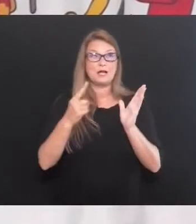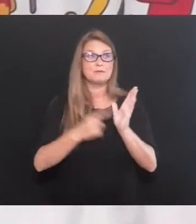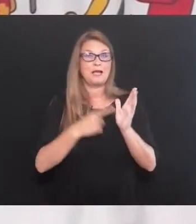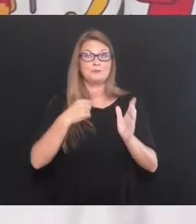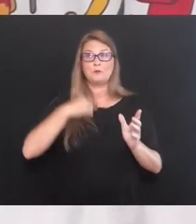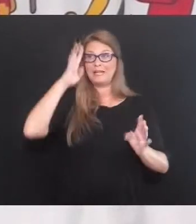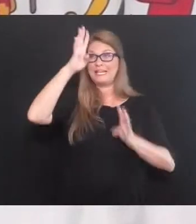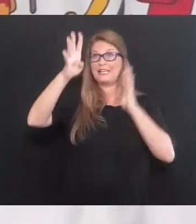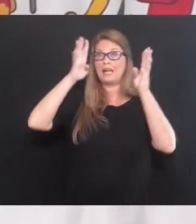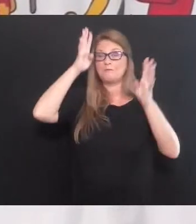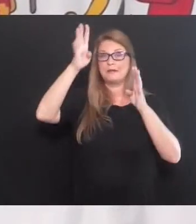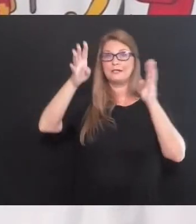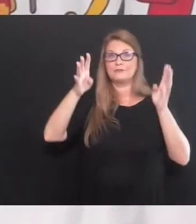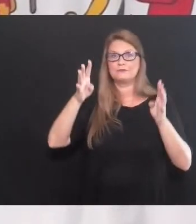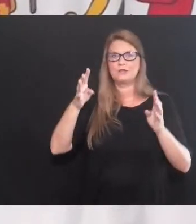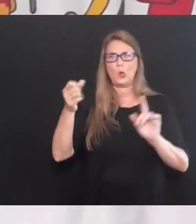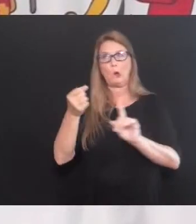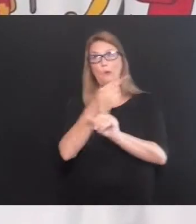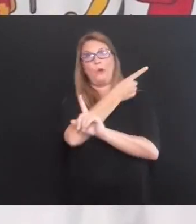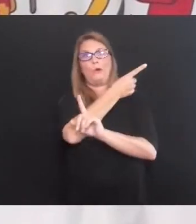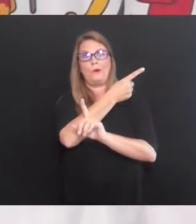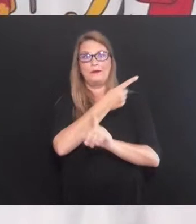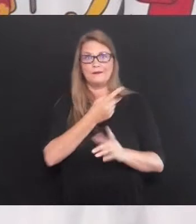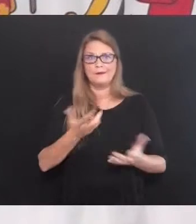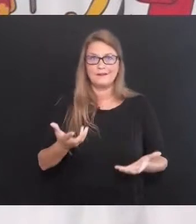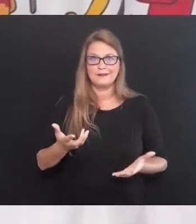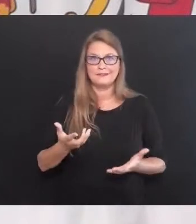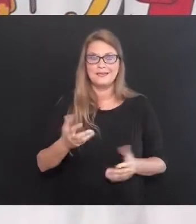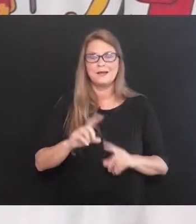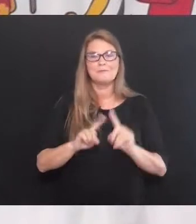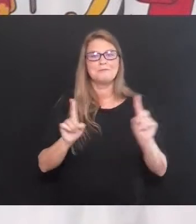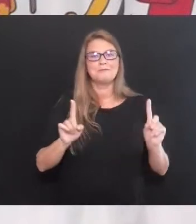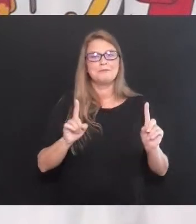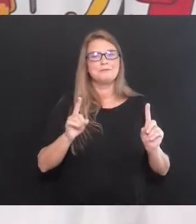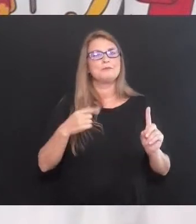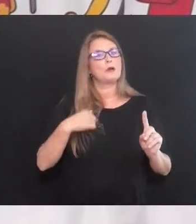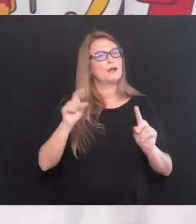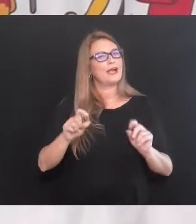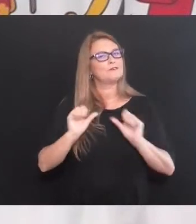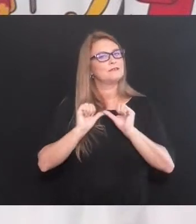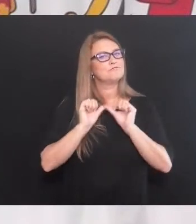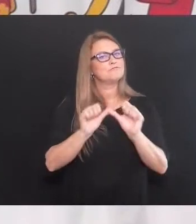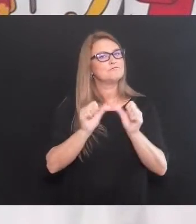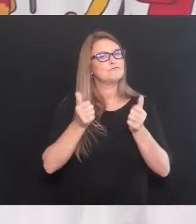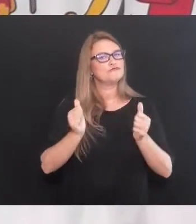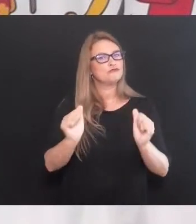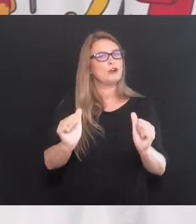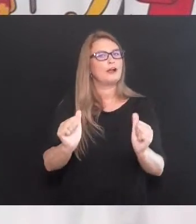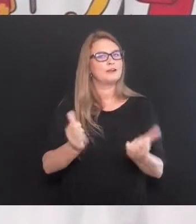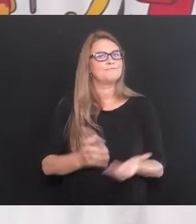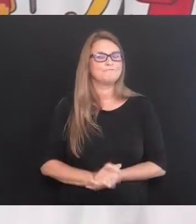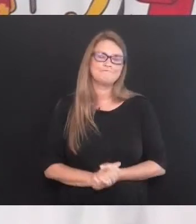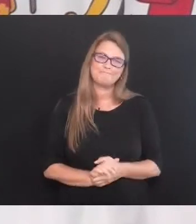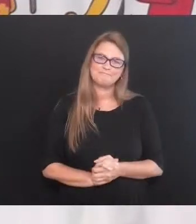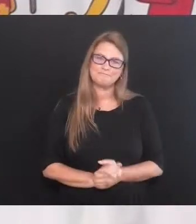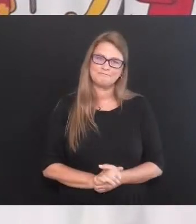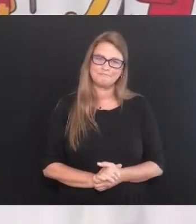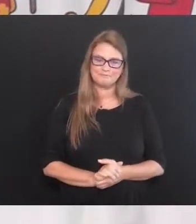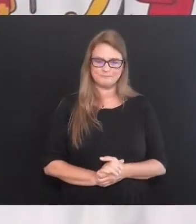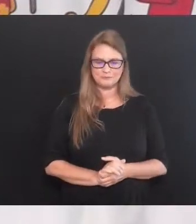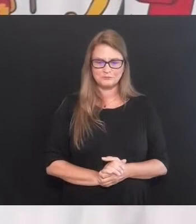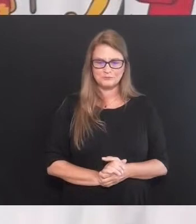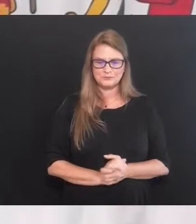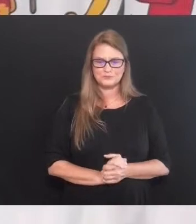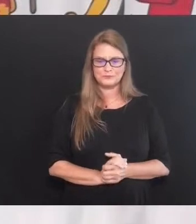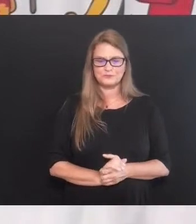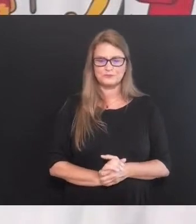are pretty way out there. But nevertheless, we got to keep trying. I don't know anything else to tell you.